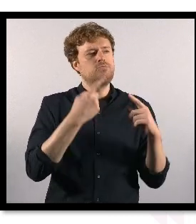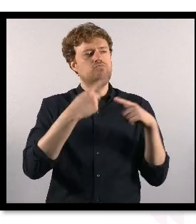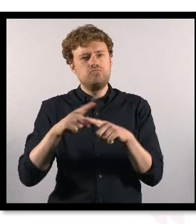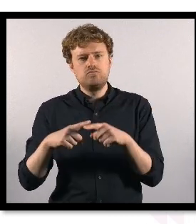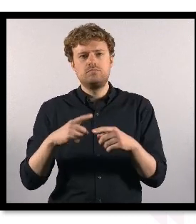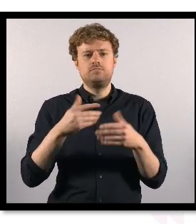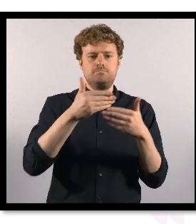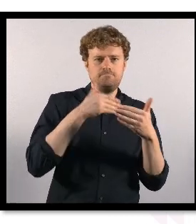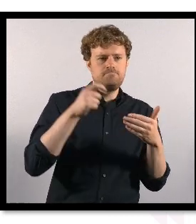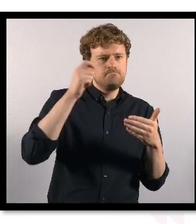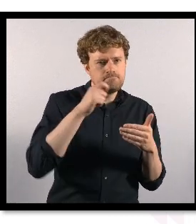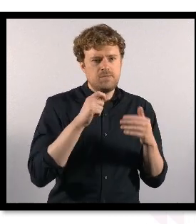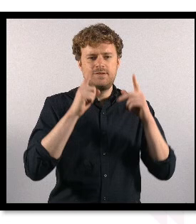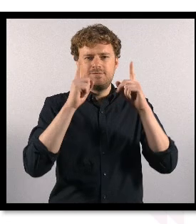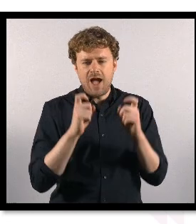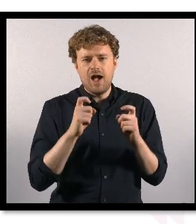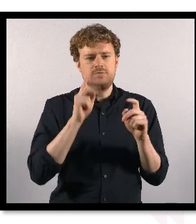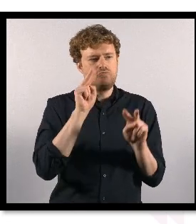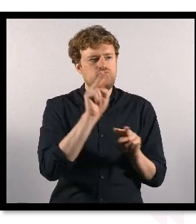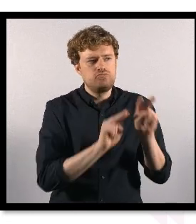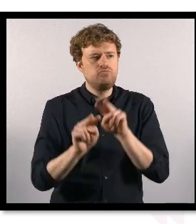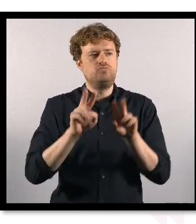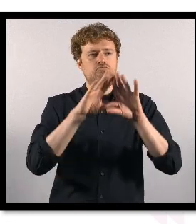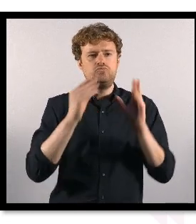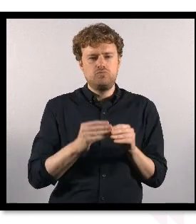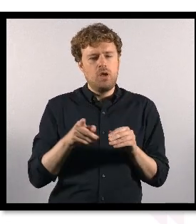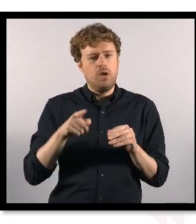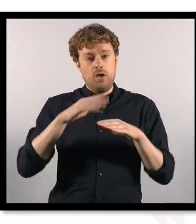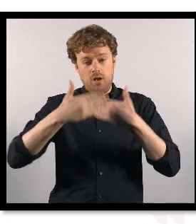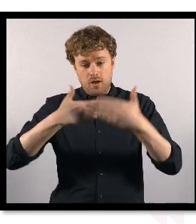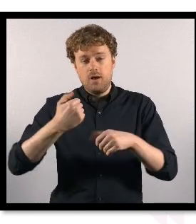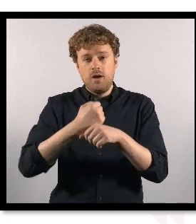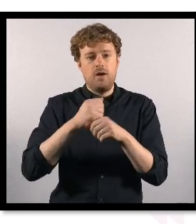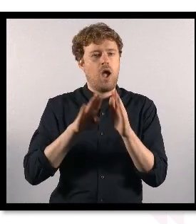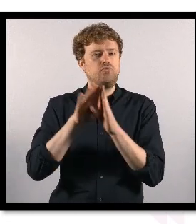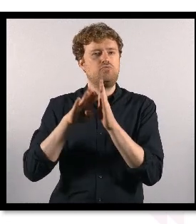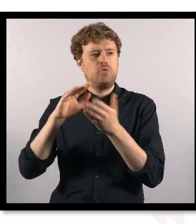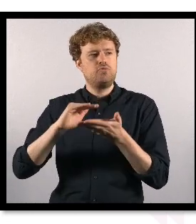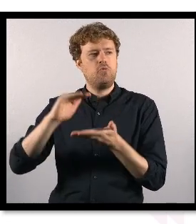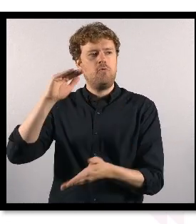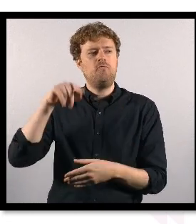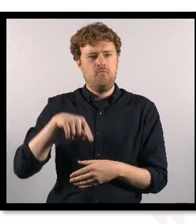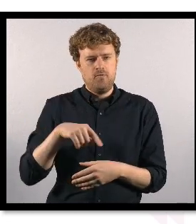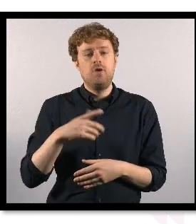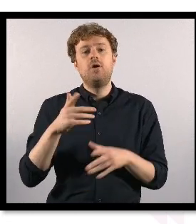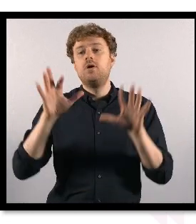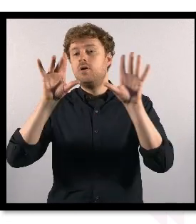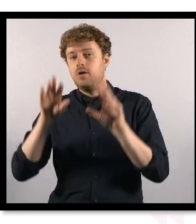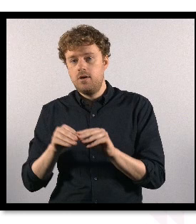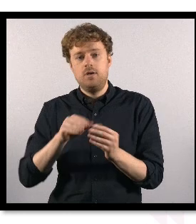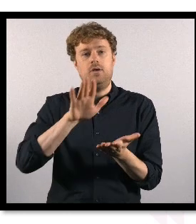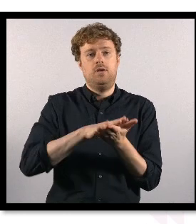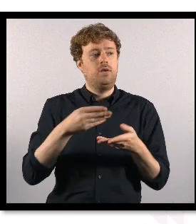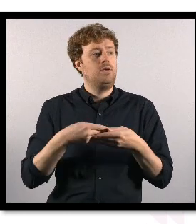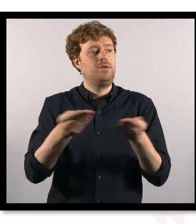So on February 25th this year, we had a sandbox review project. We get a lot of new projects to review each time. And we